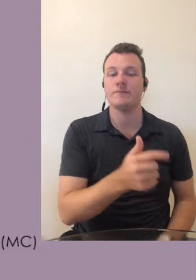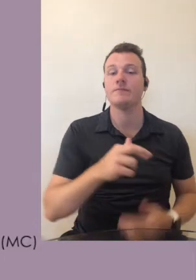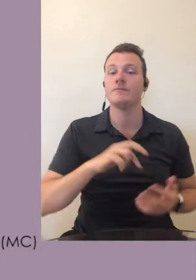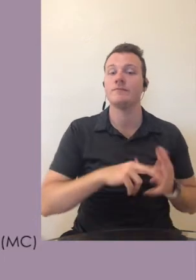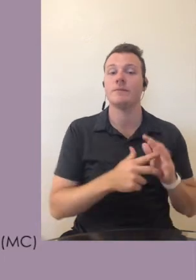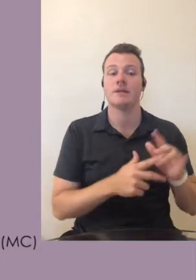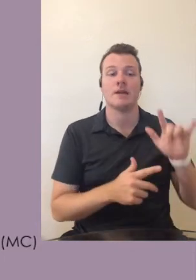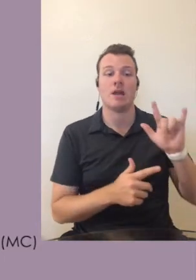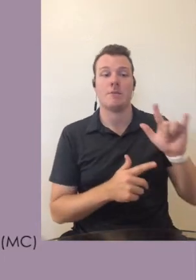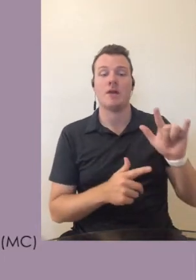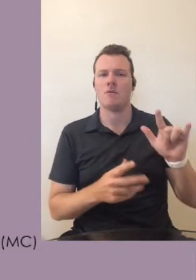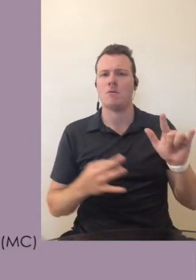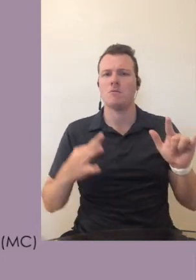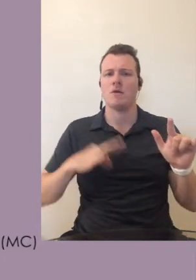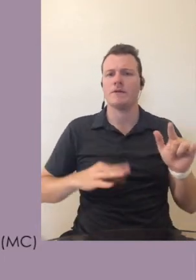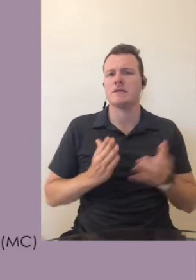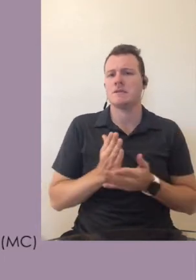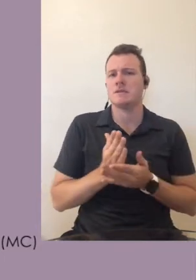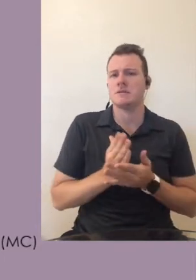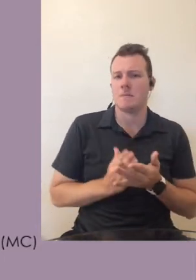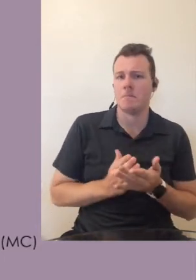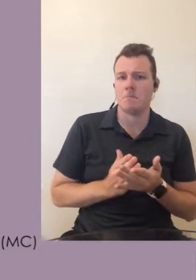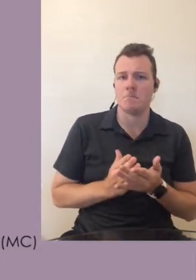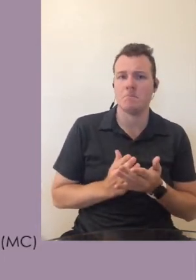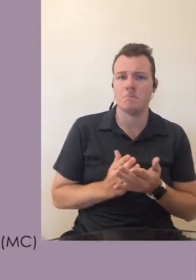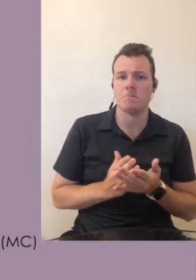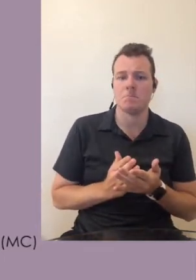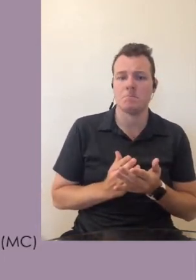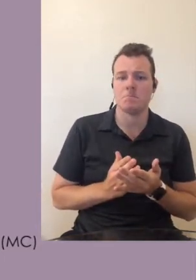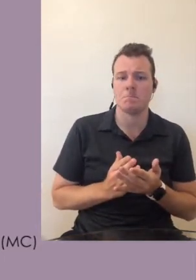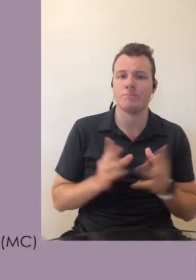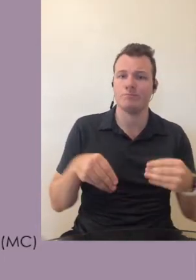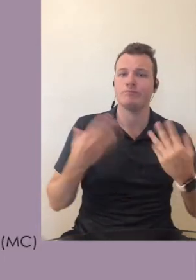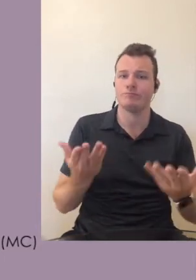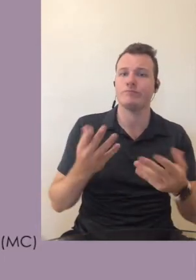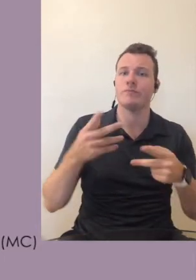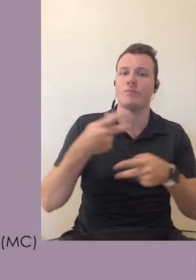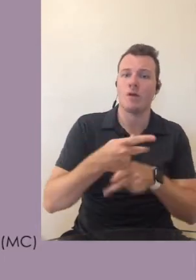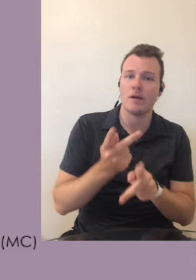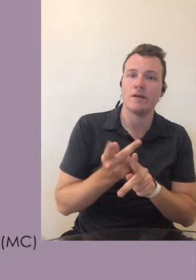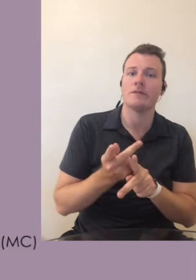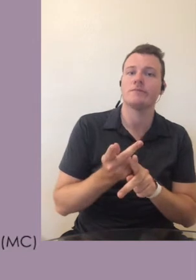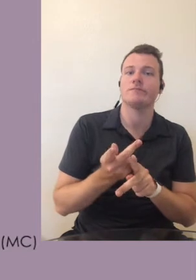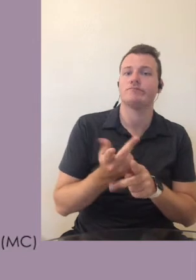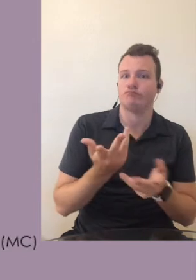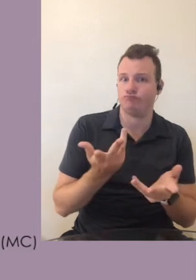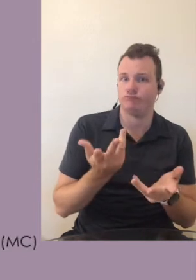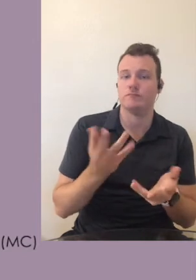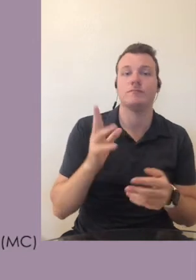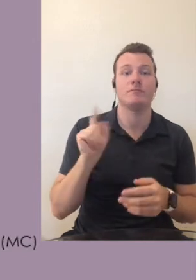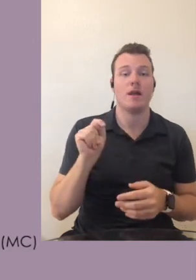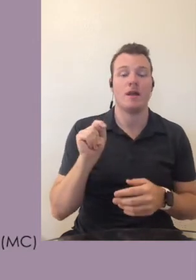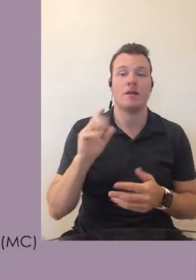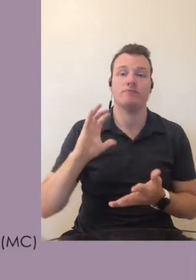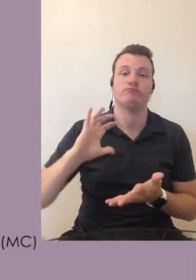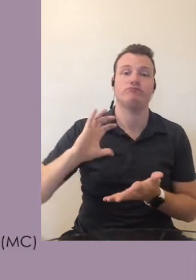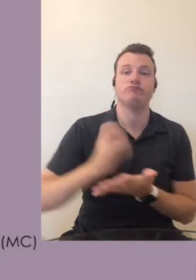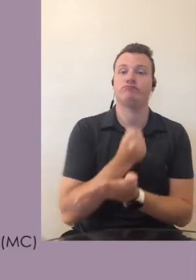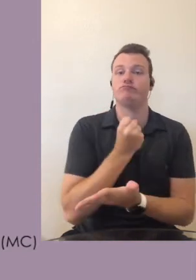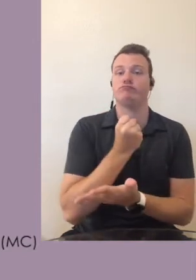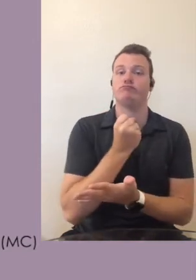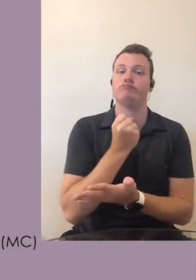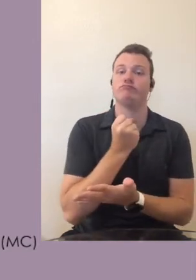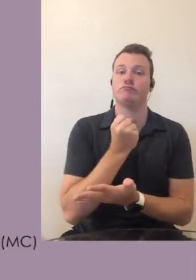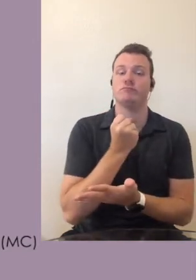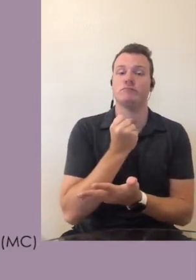the airline is certainly going to make some money because it provides a product, but they're not maximizing their